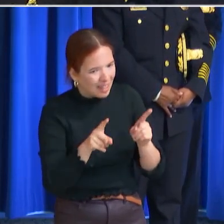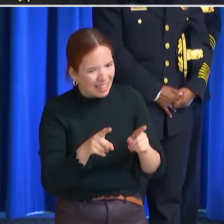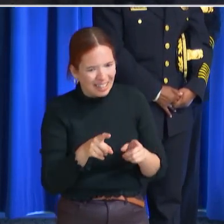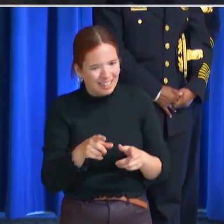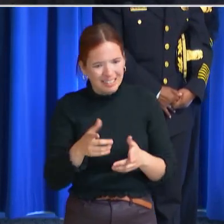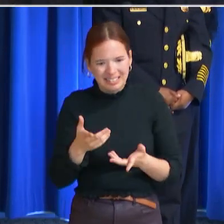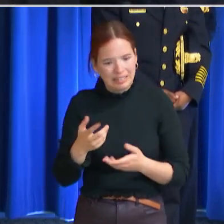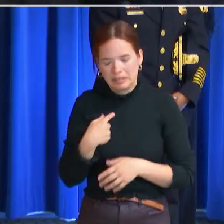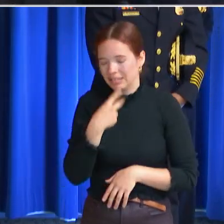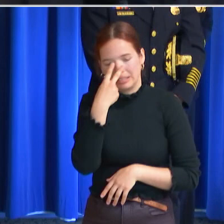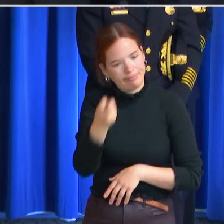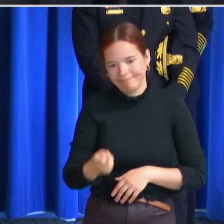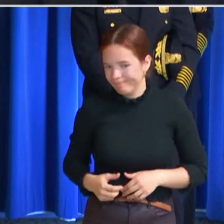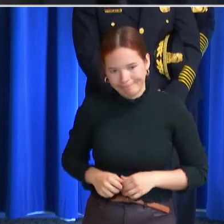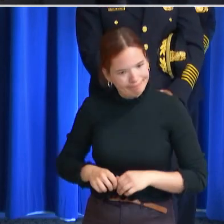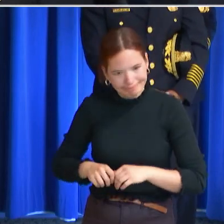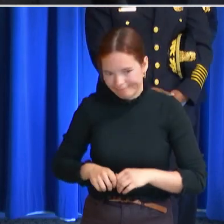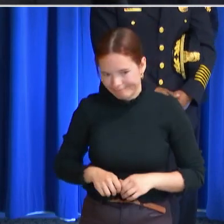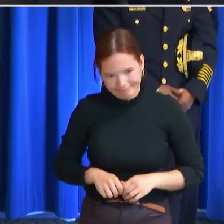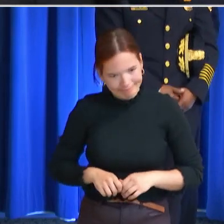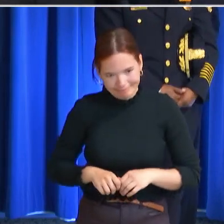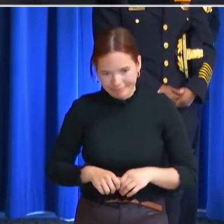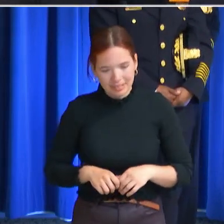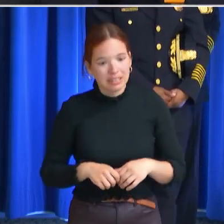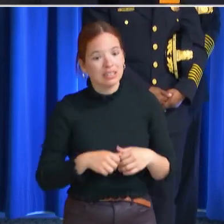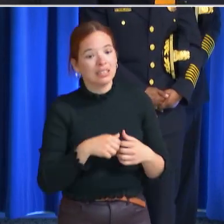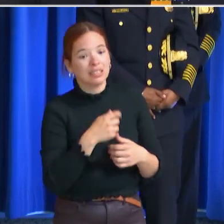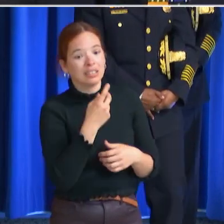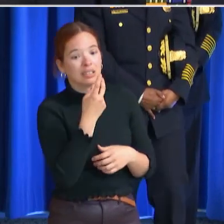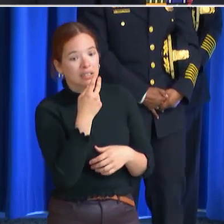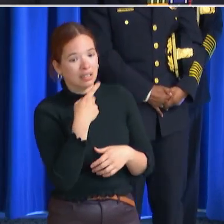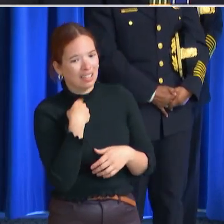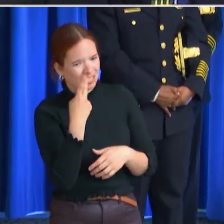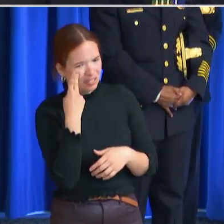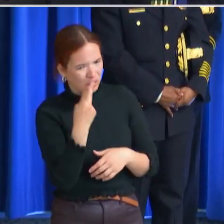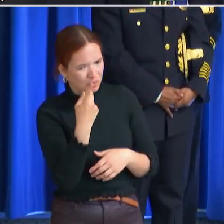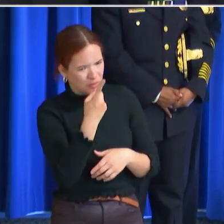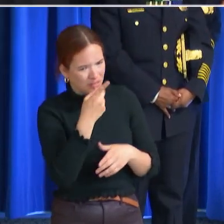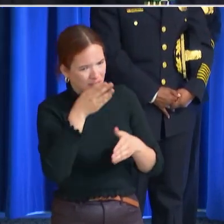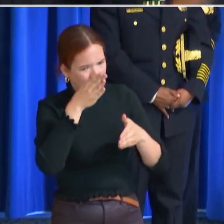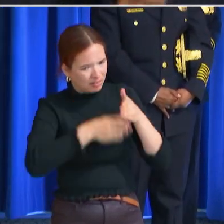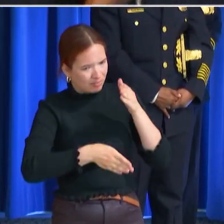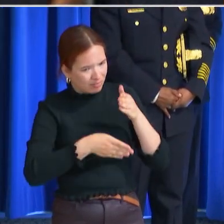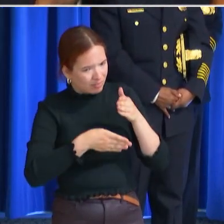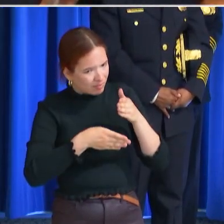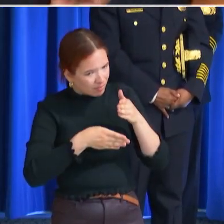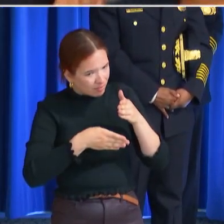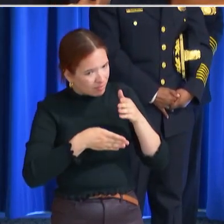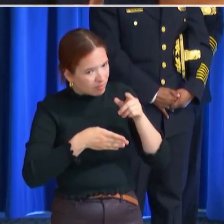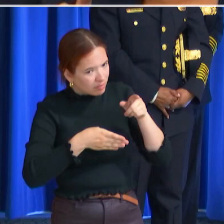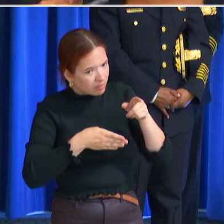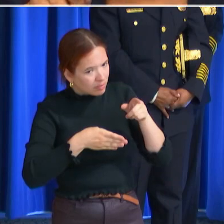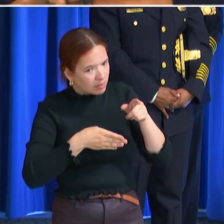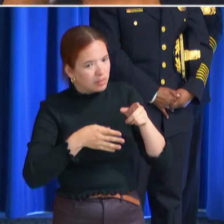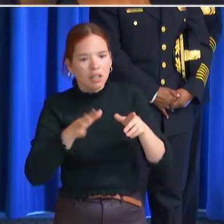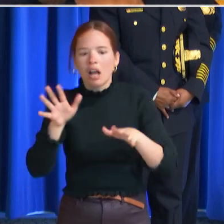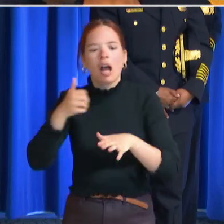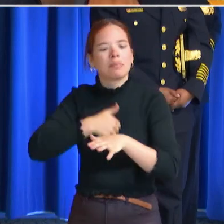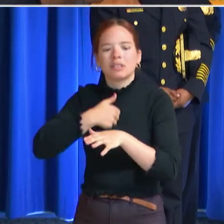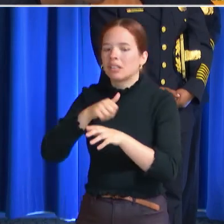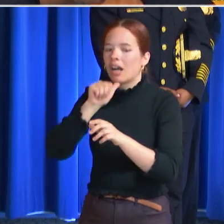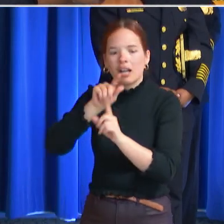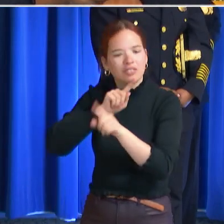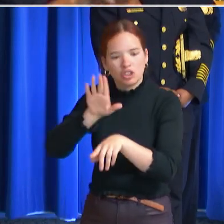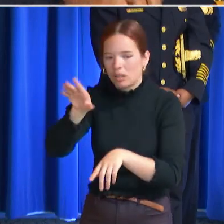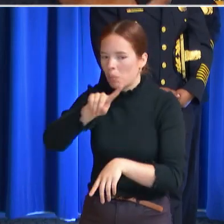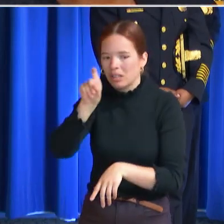of the issues that we saw post George Floyd was the tension between the community. I'm not going to answer your question. Can you Who's